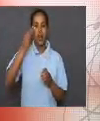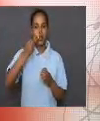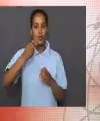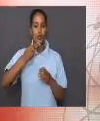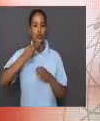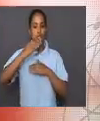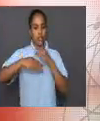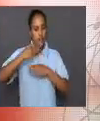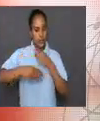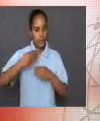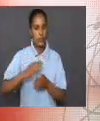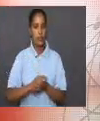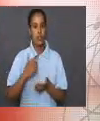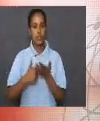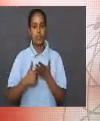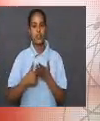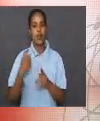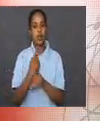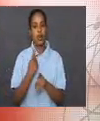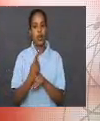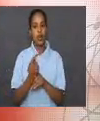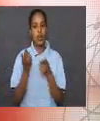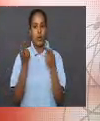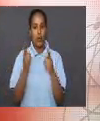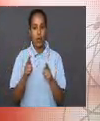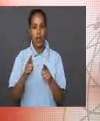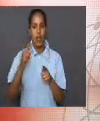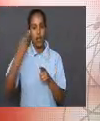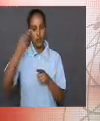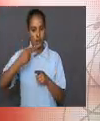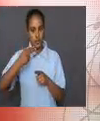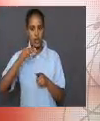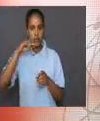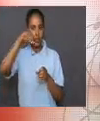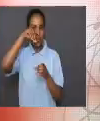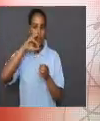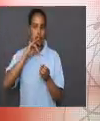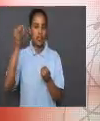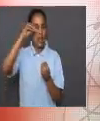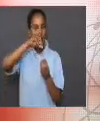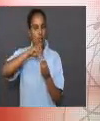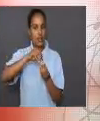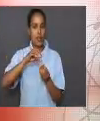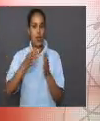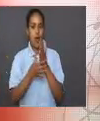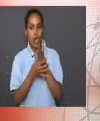hydrogenation. This occurs when hydrogen is added to